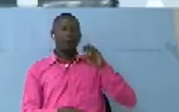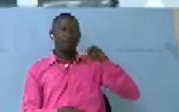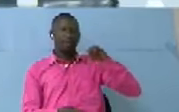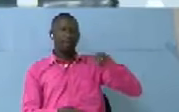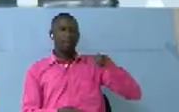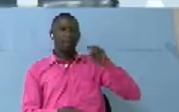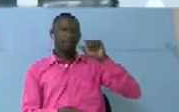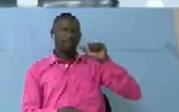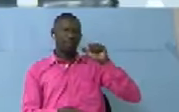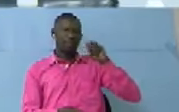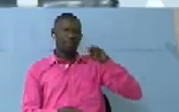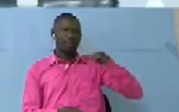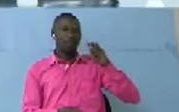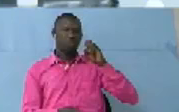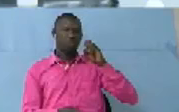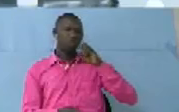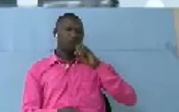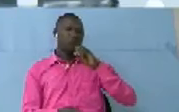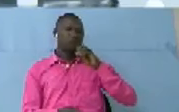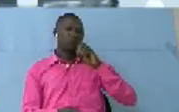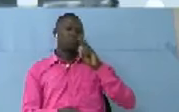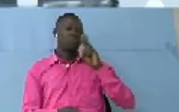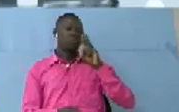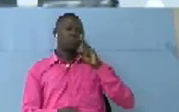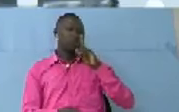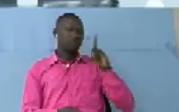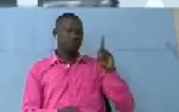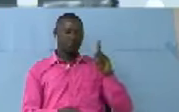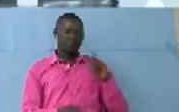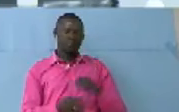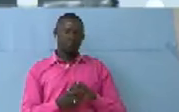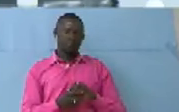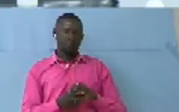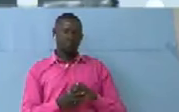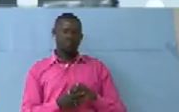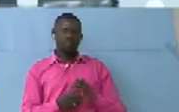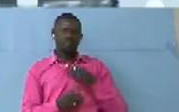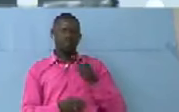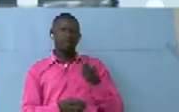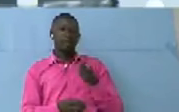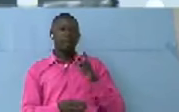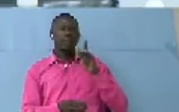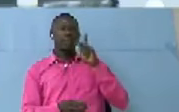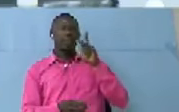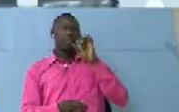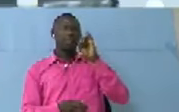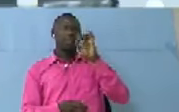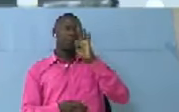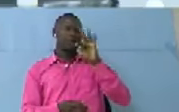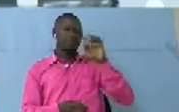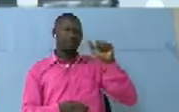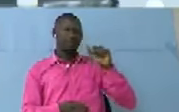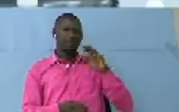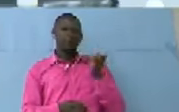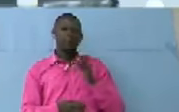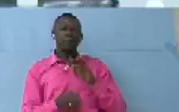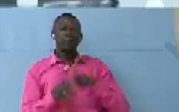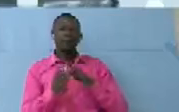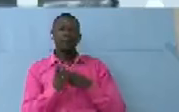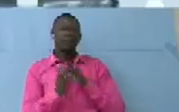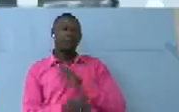Ya family name ko Kifa and Kifa Barhama. Abasabatri Wolenyo. Exactly. Proceed, please. Quite intent.